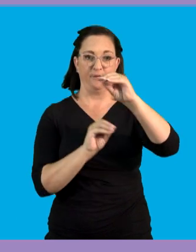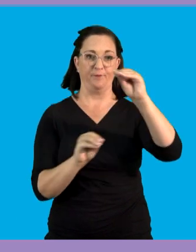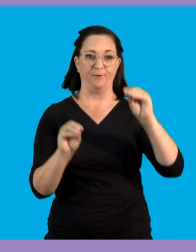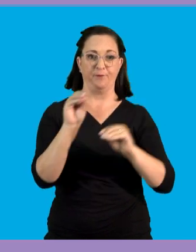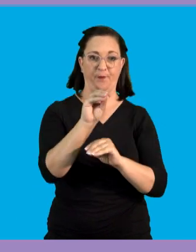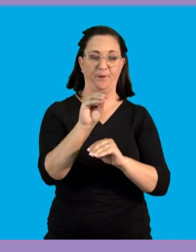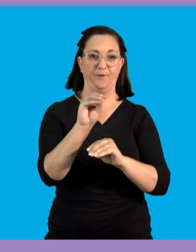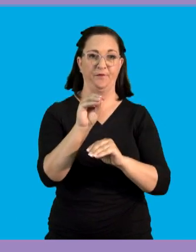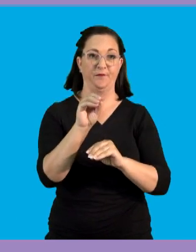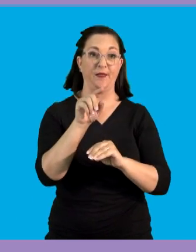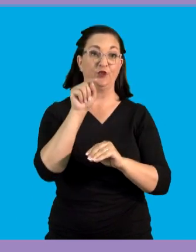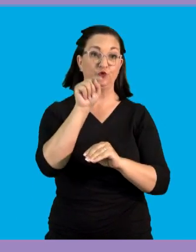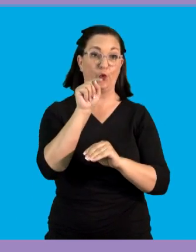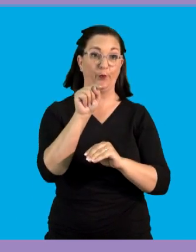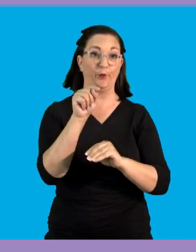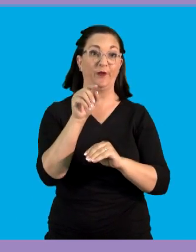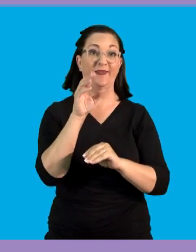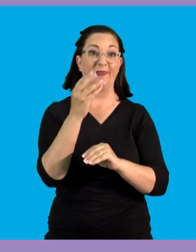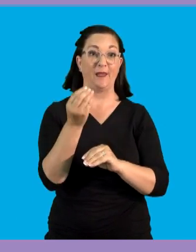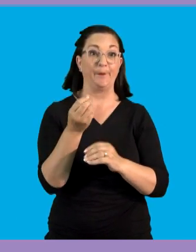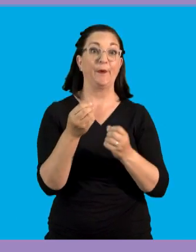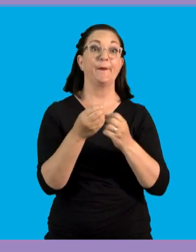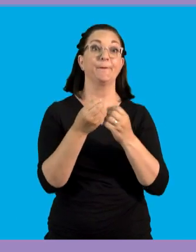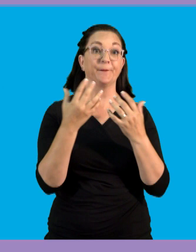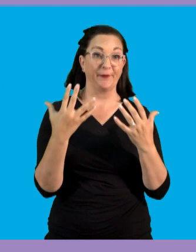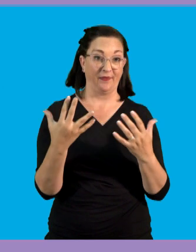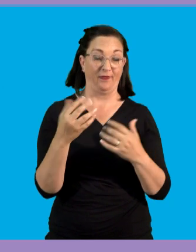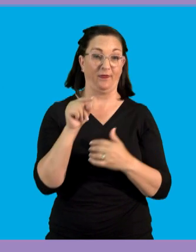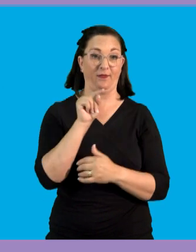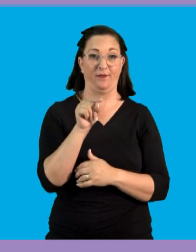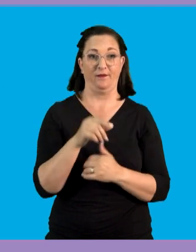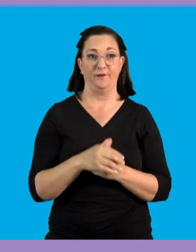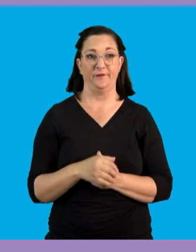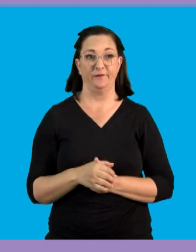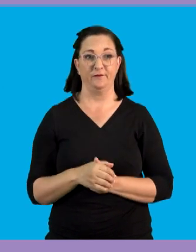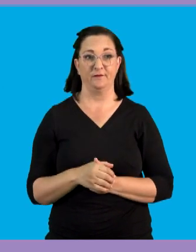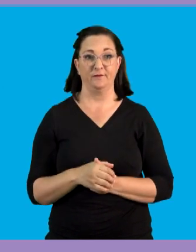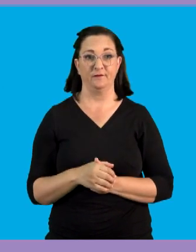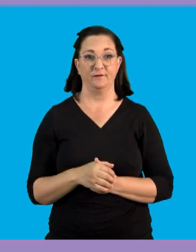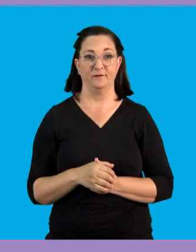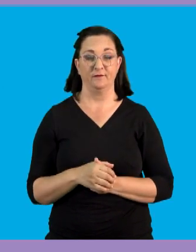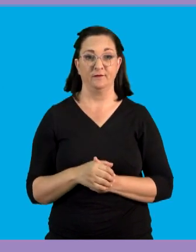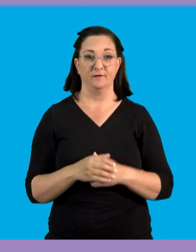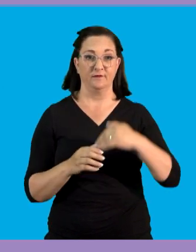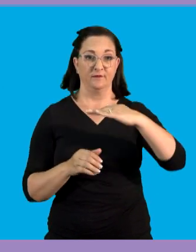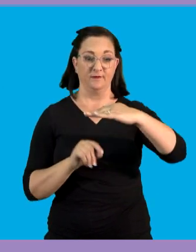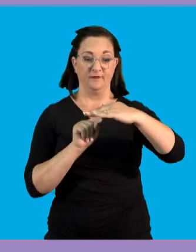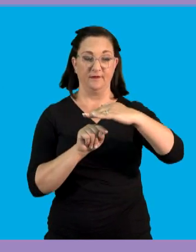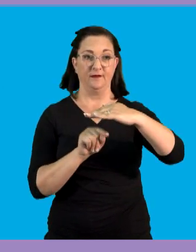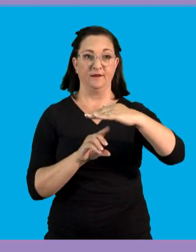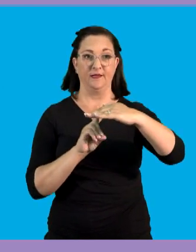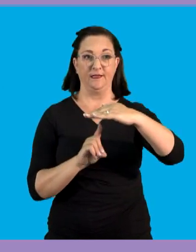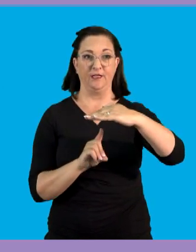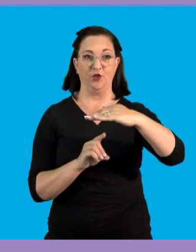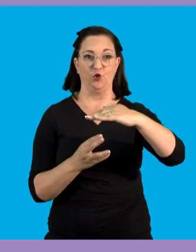5/3. You can see that the number on top of the line, which we said is the numerator, that one is bigger than